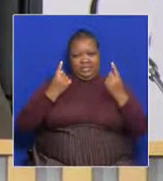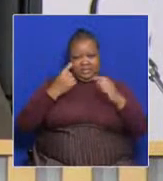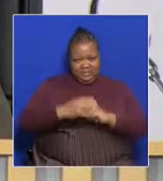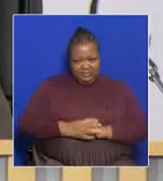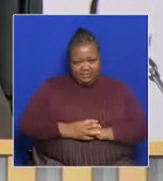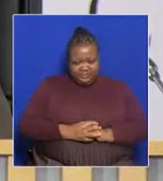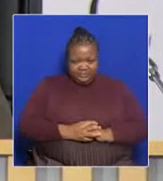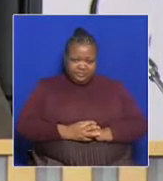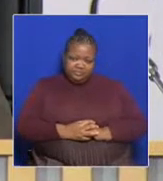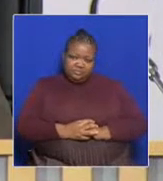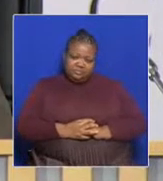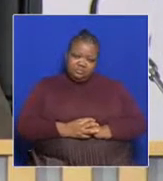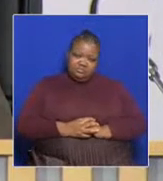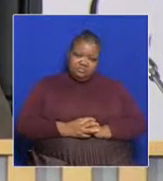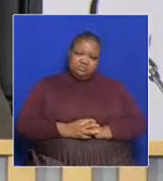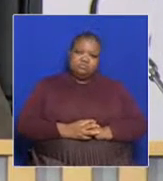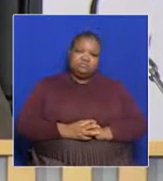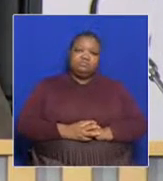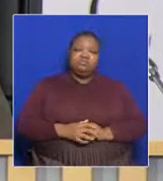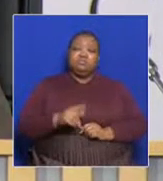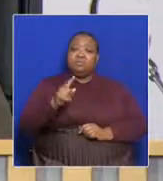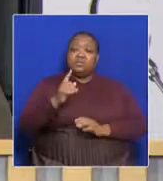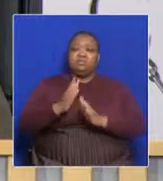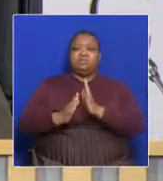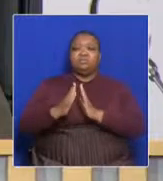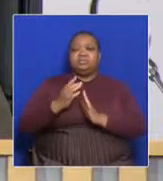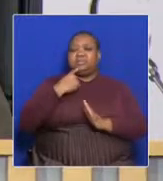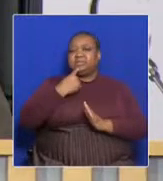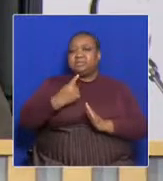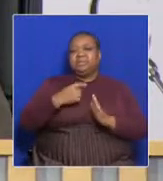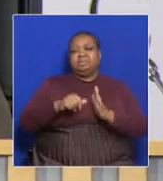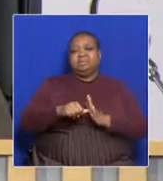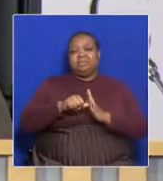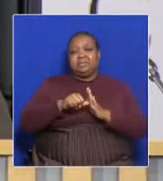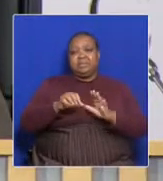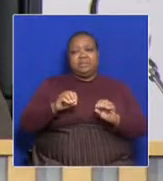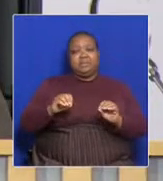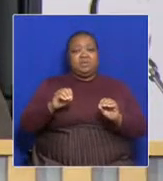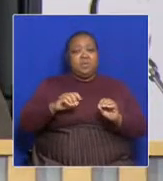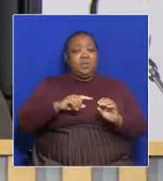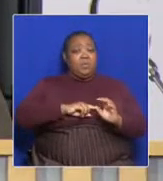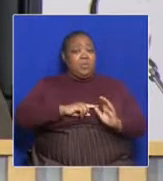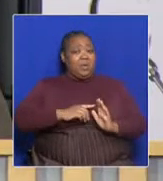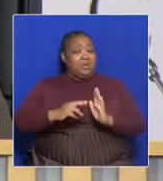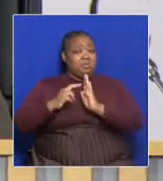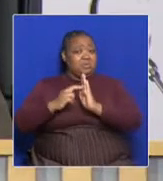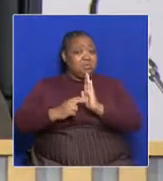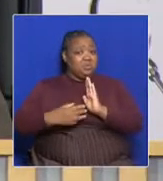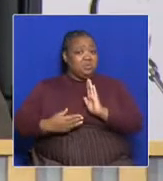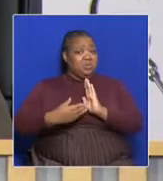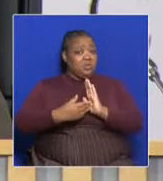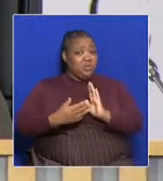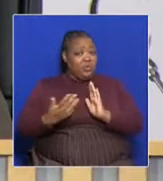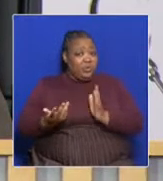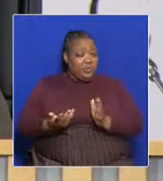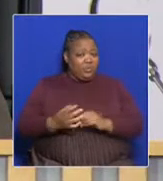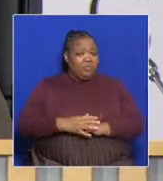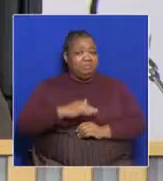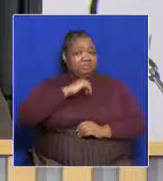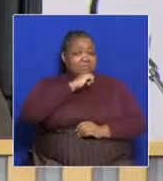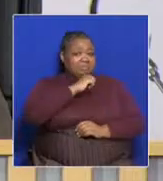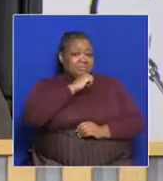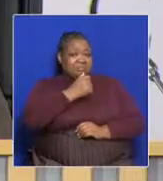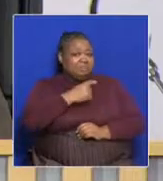why you say what you say, that it doesn't matter. Is it because the protocol says it doesn't matter? Commissioner, as far as I'm